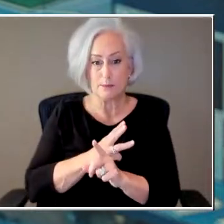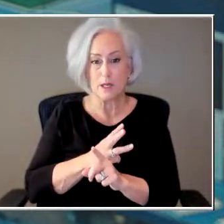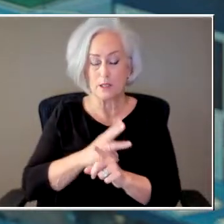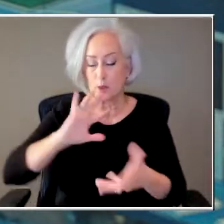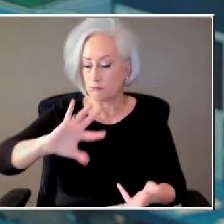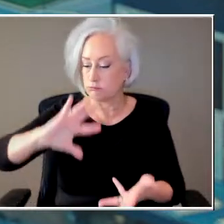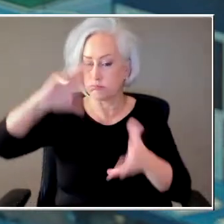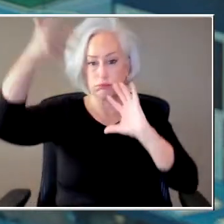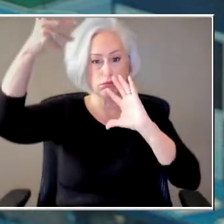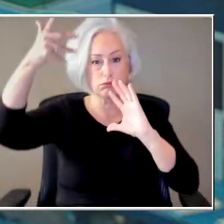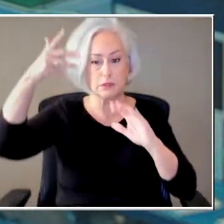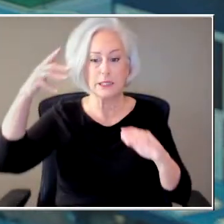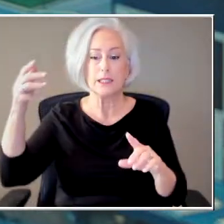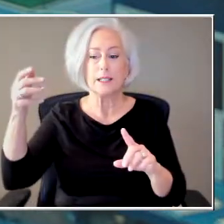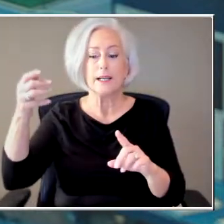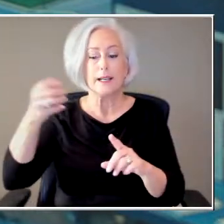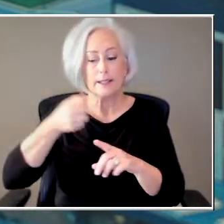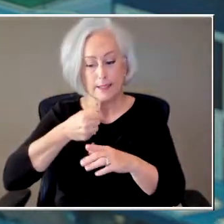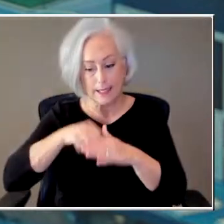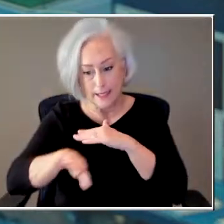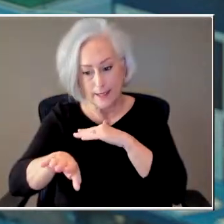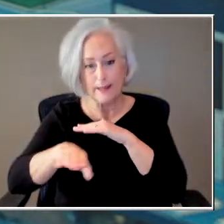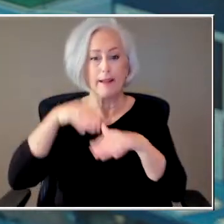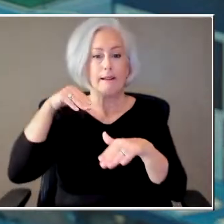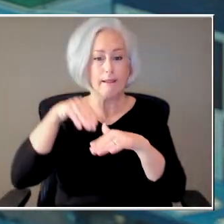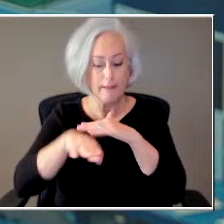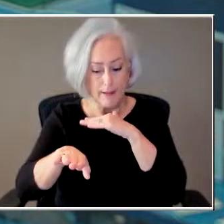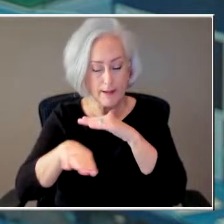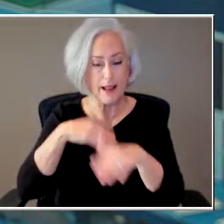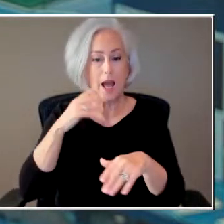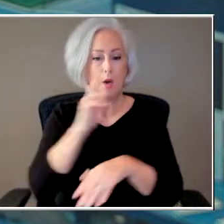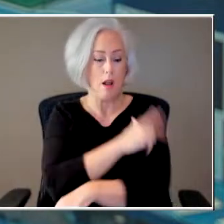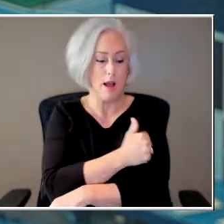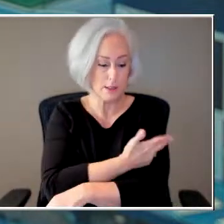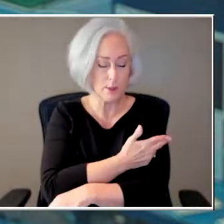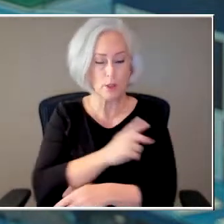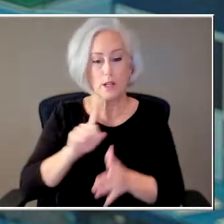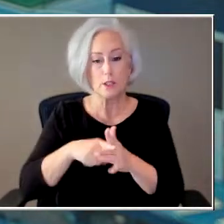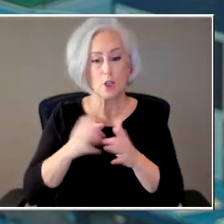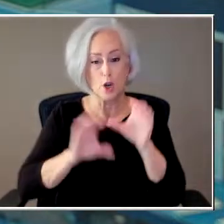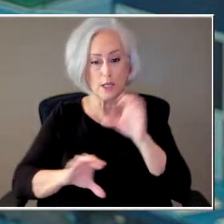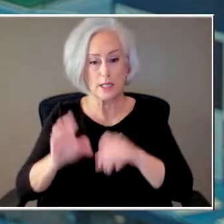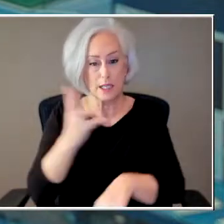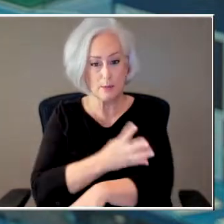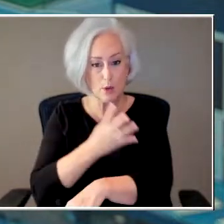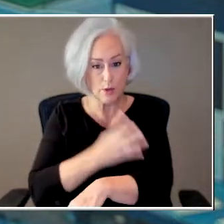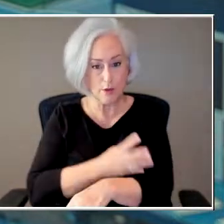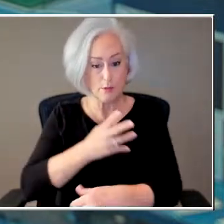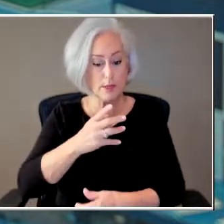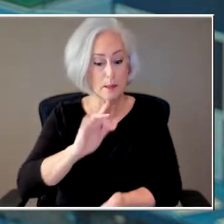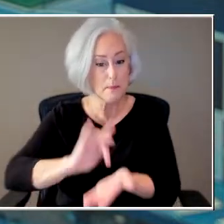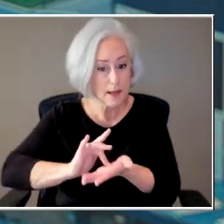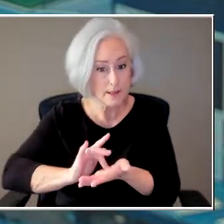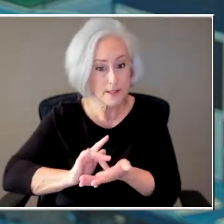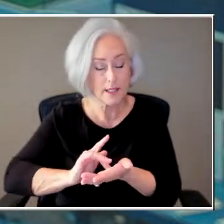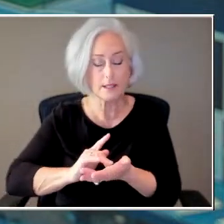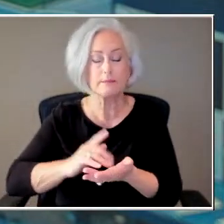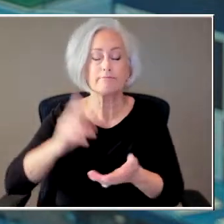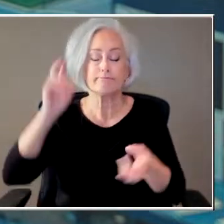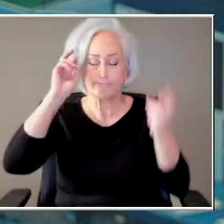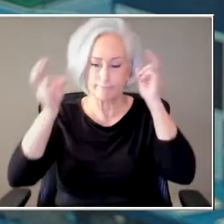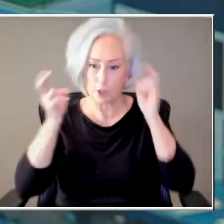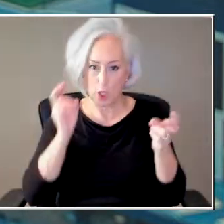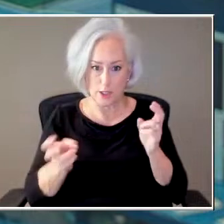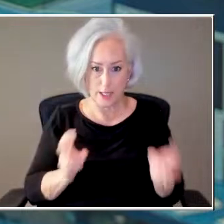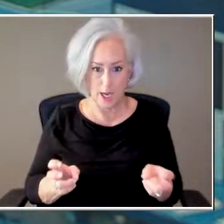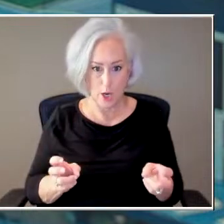of the hospital. I had started a chemotherapy drug that made me lose my hair, and I was on hemodialysis,